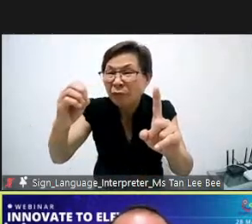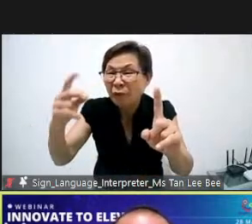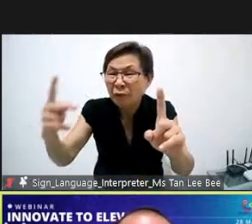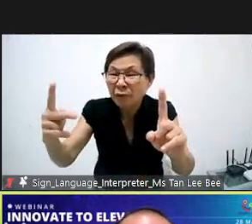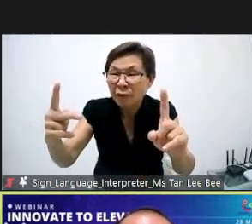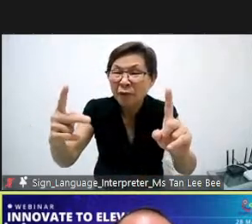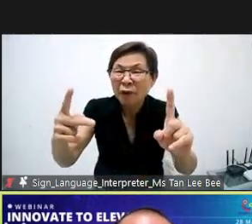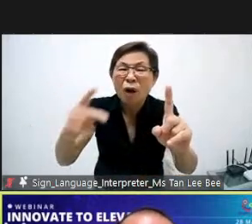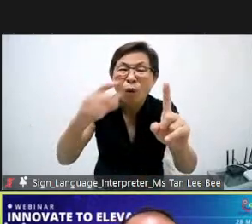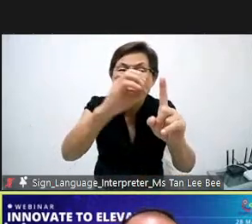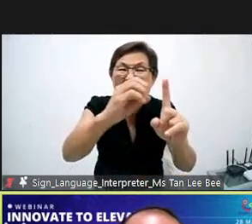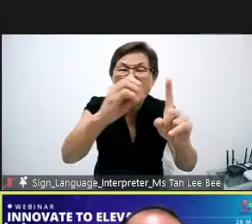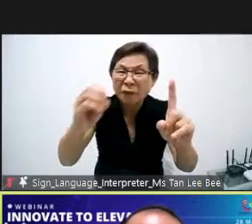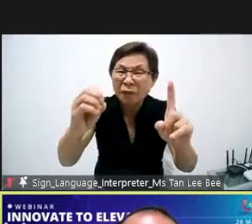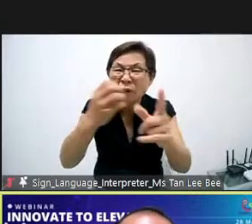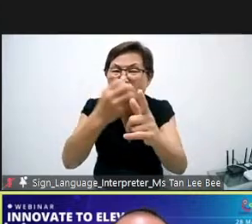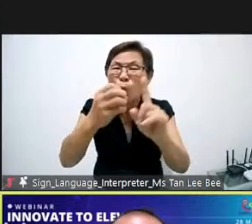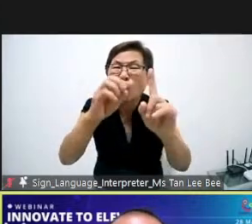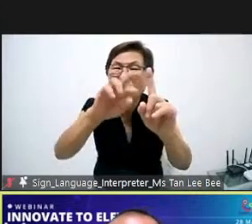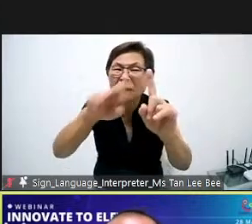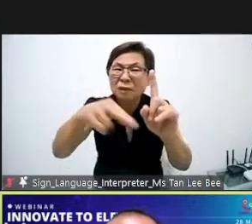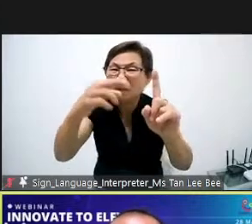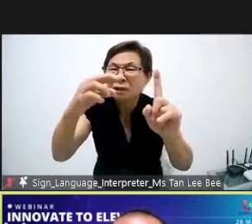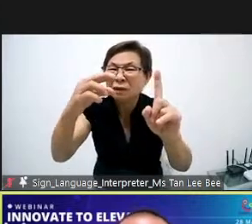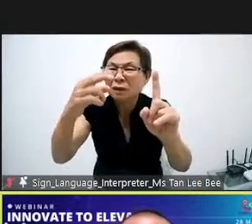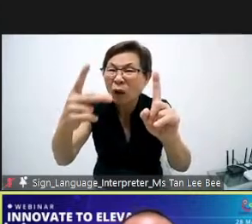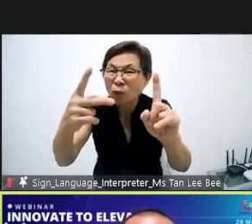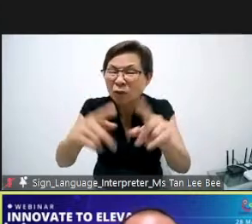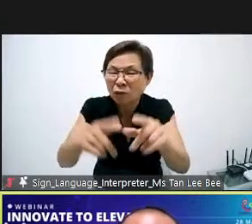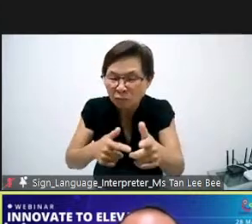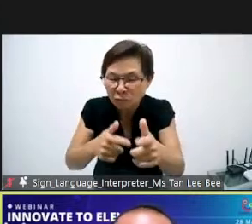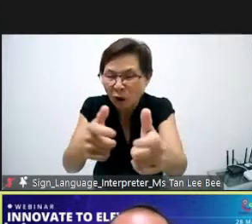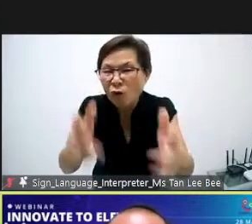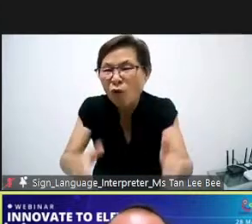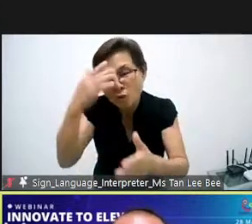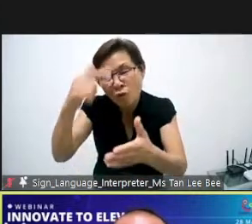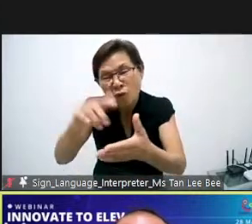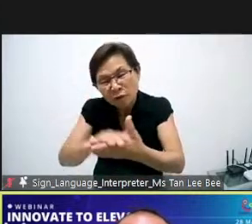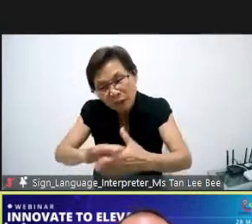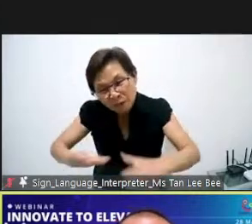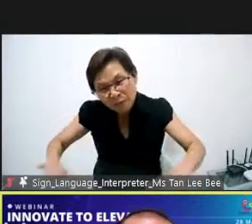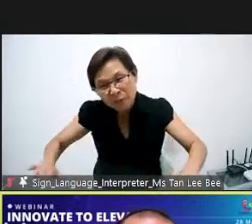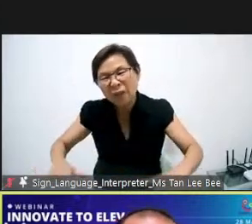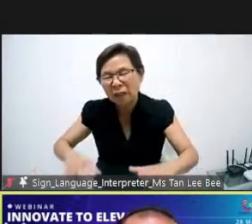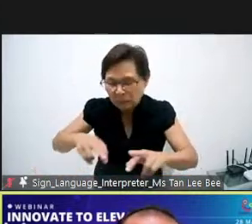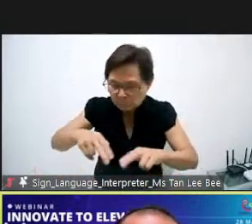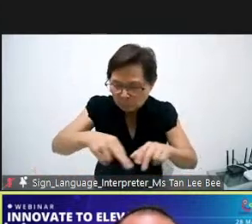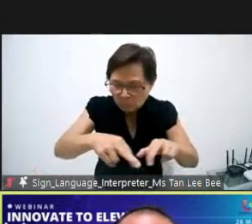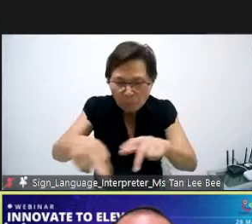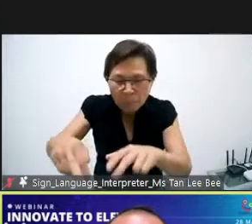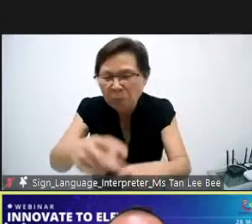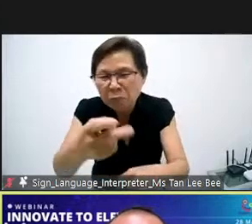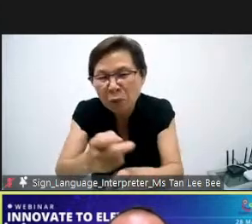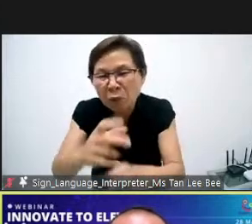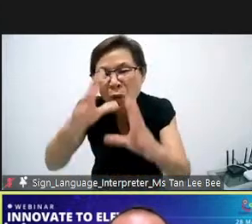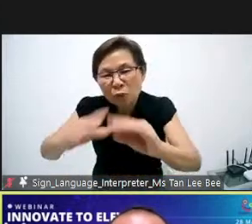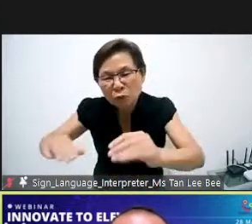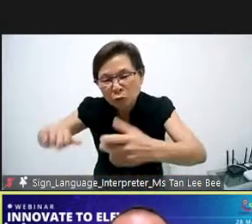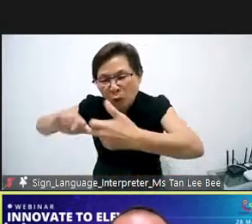around us for the safety reason, for the stability, for her mobile. So to solve the problem,